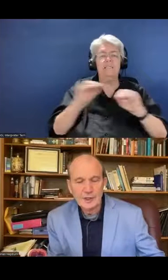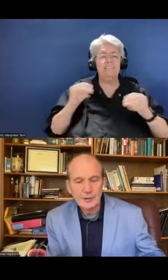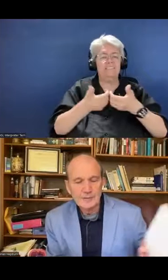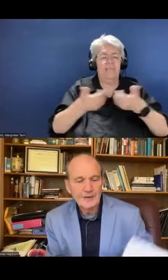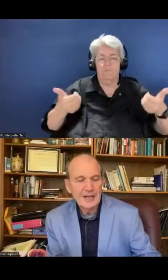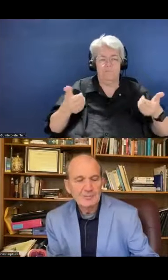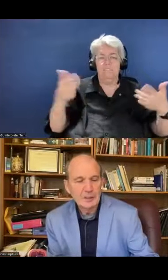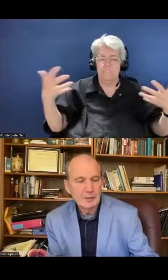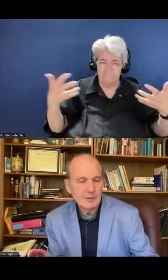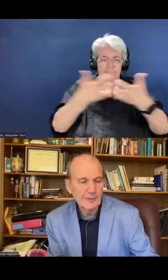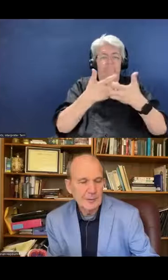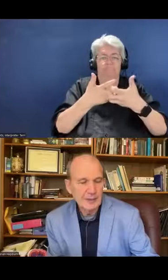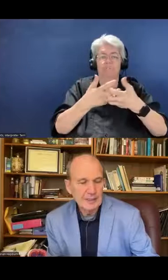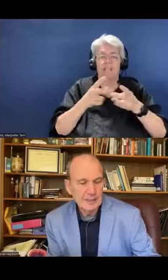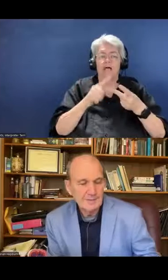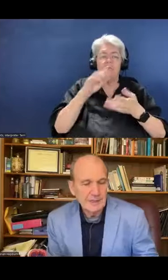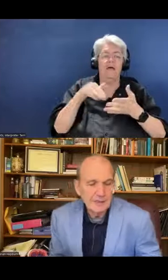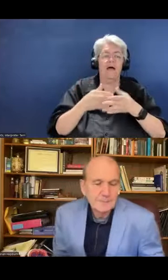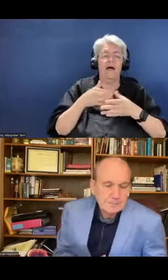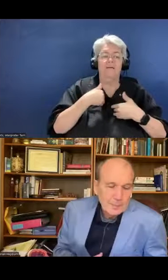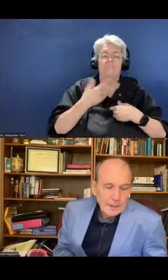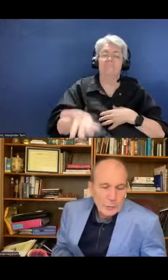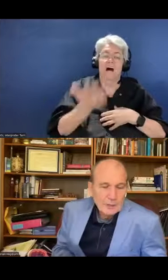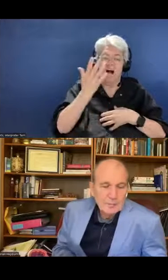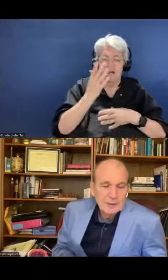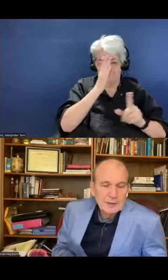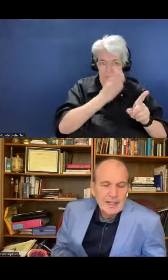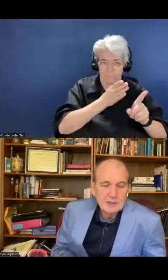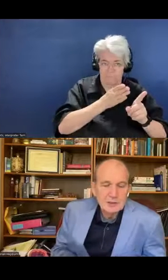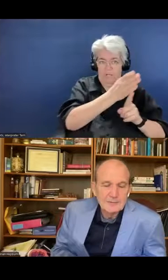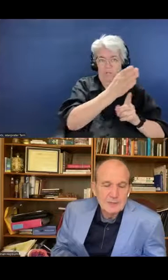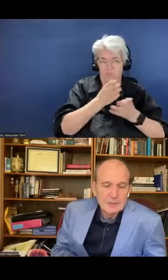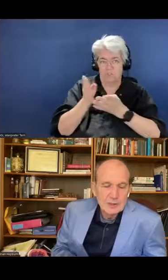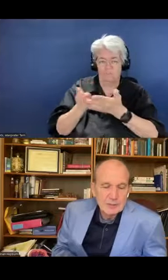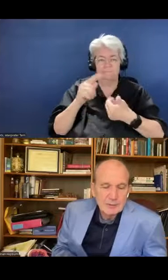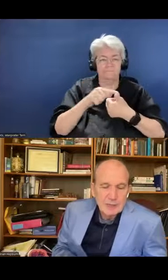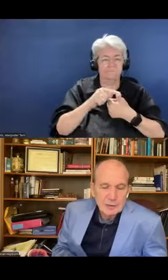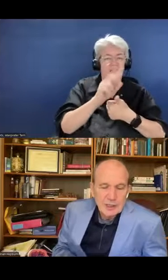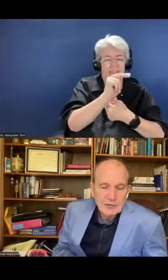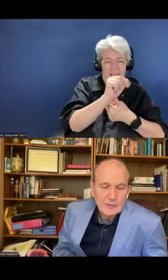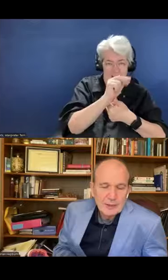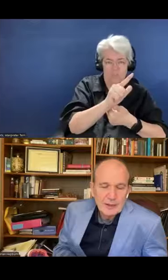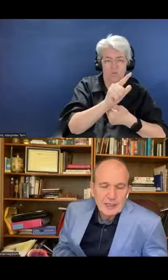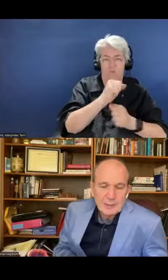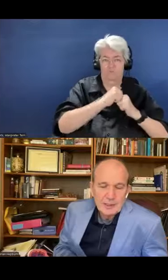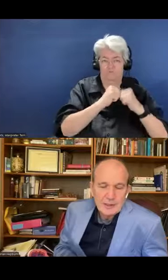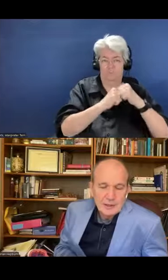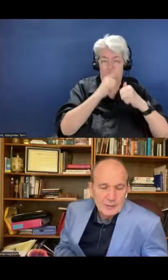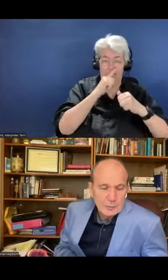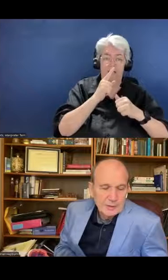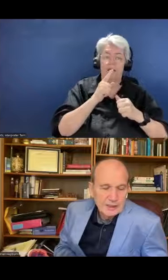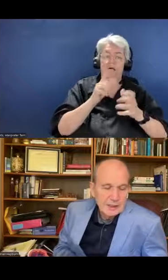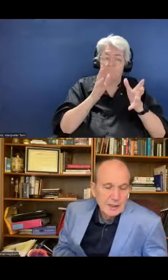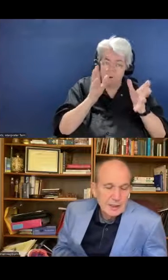systems. There are 5 pillars that are identified. 1, build a national infrastructure that prioritizes perinatal mental